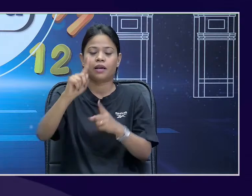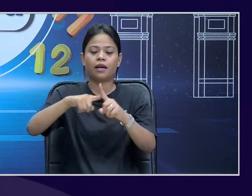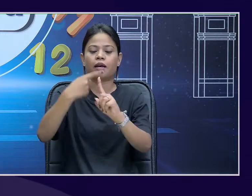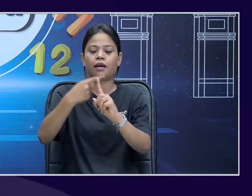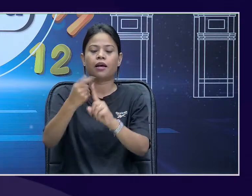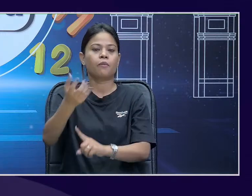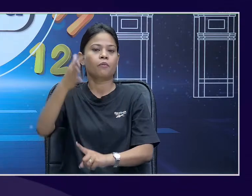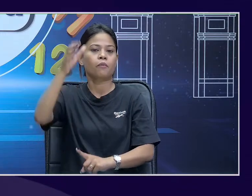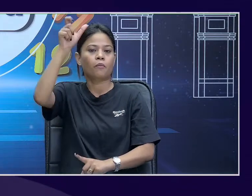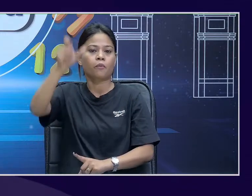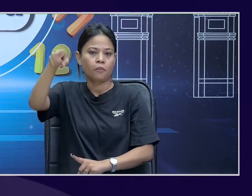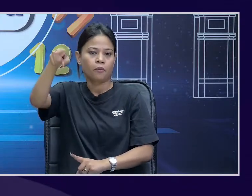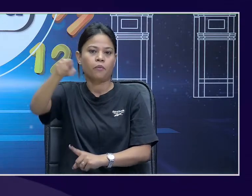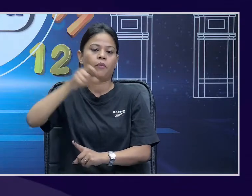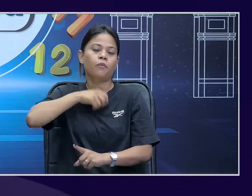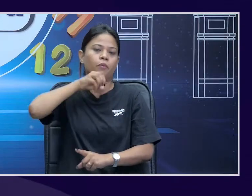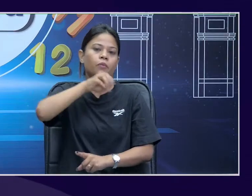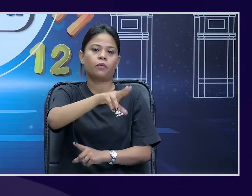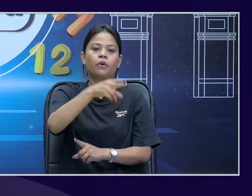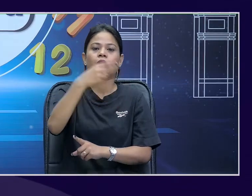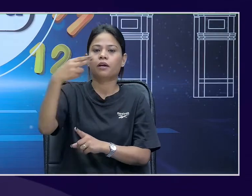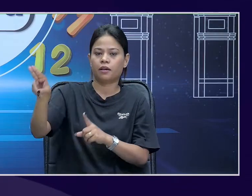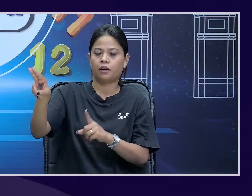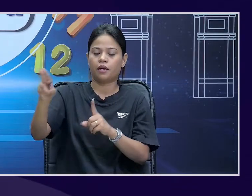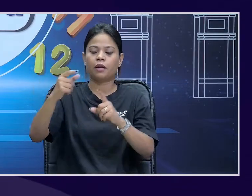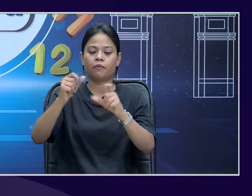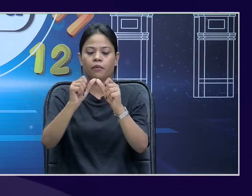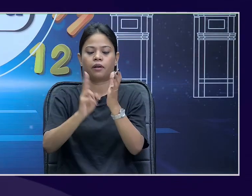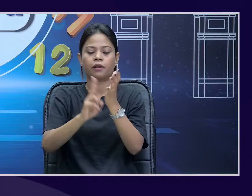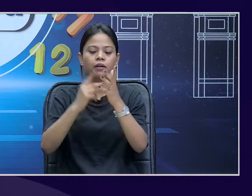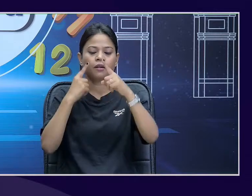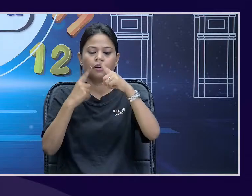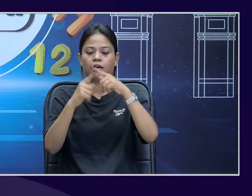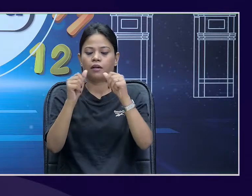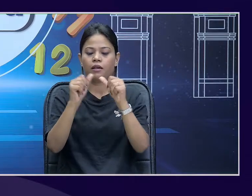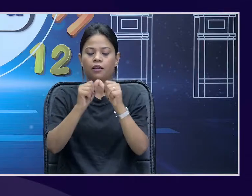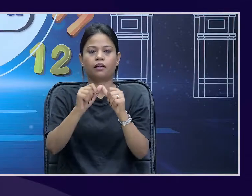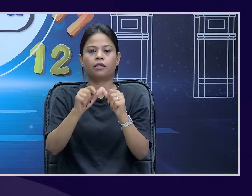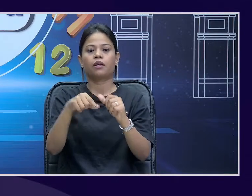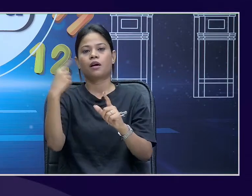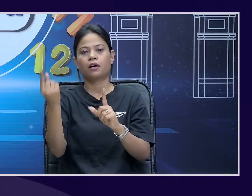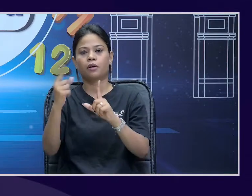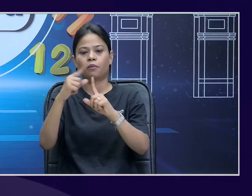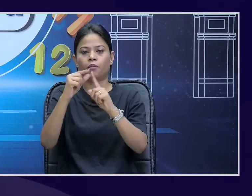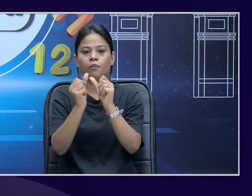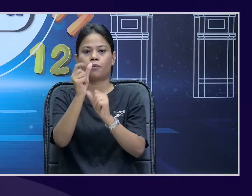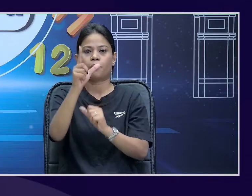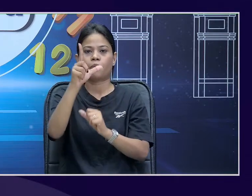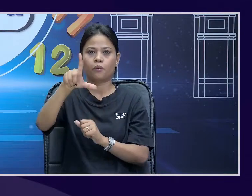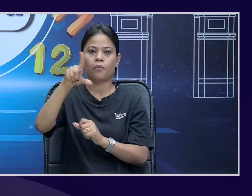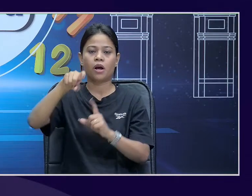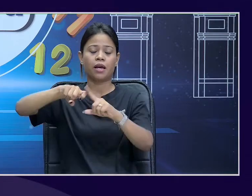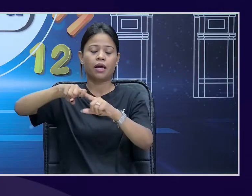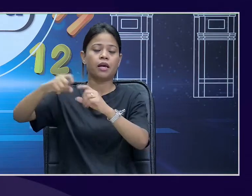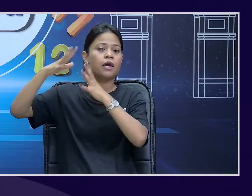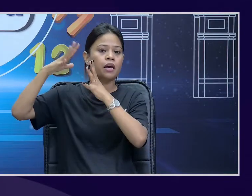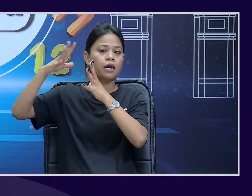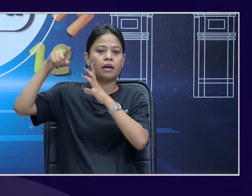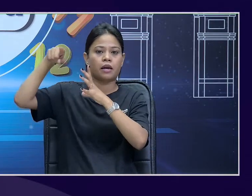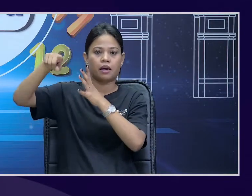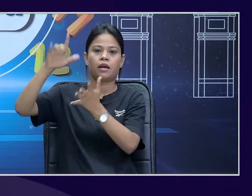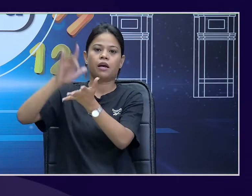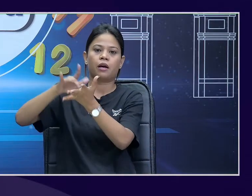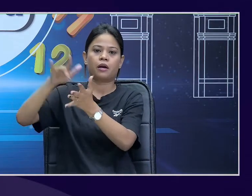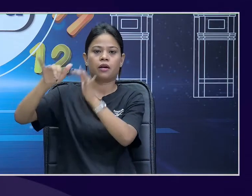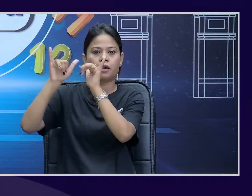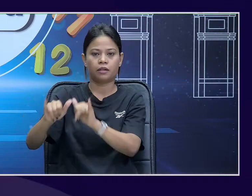Let's meet her. You are Dr. Anita Paul. You are lecturer in special education. You are from Kusumgiri Training